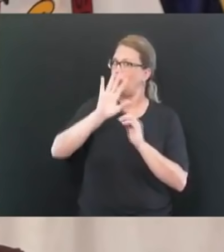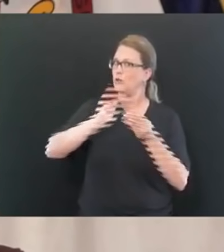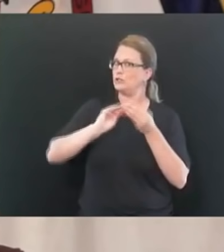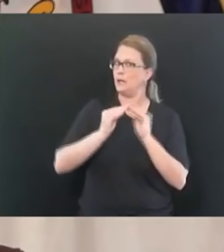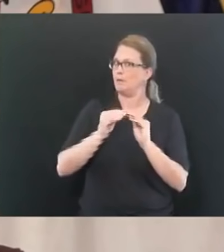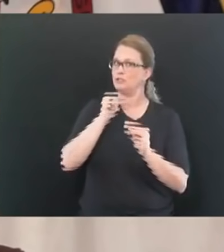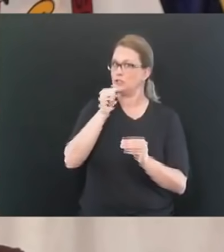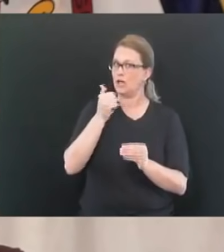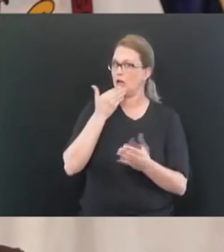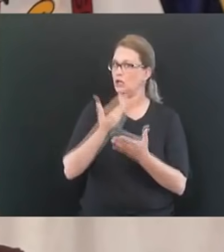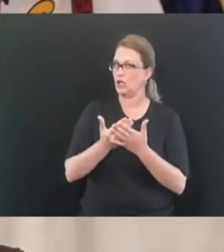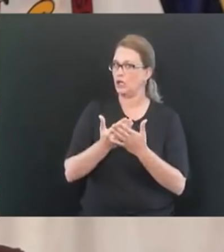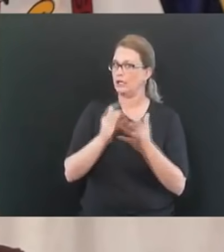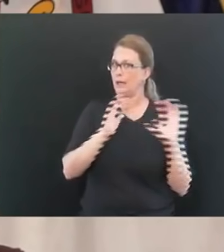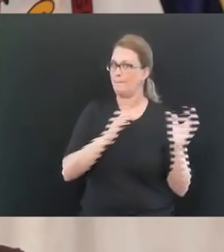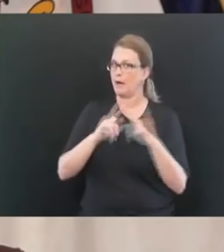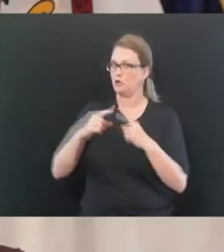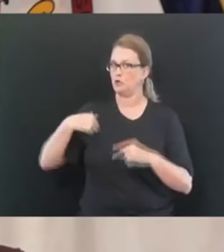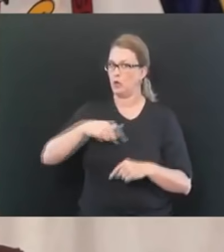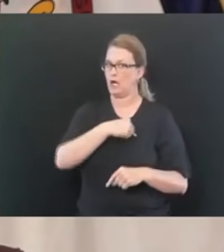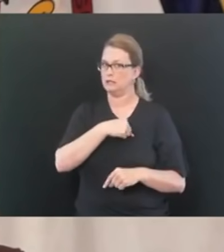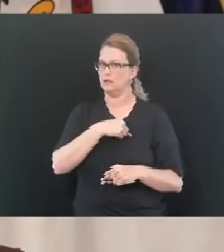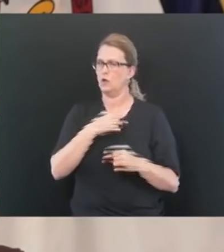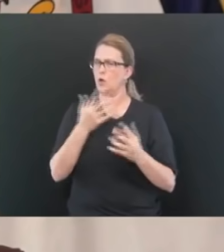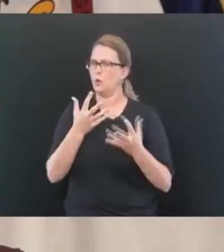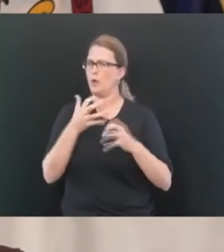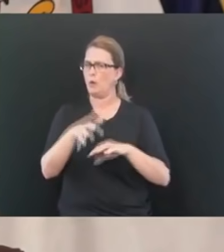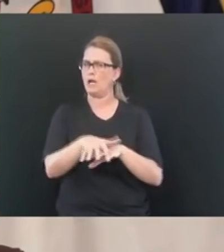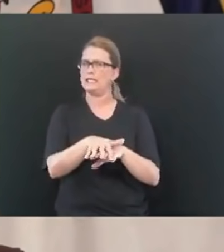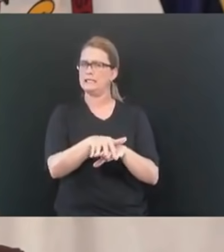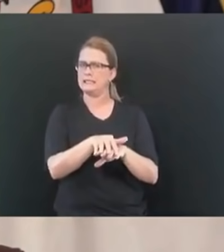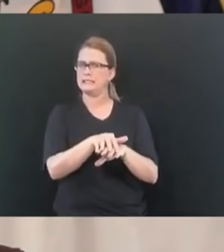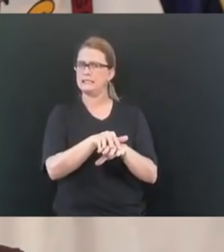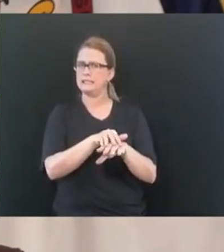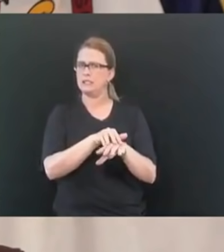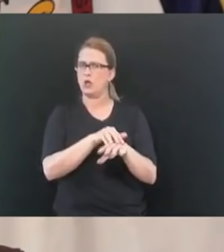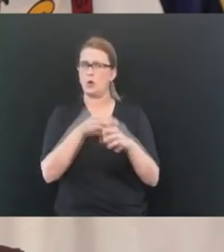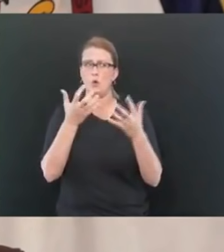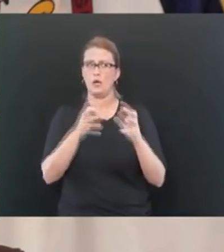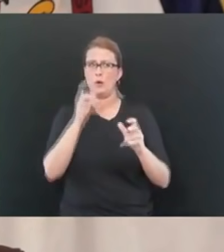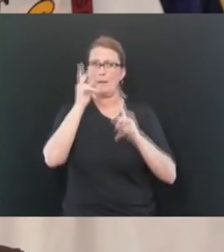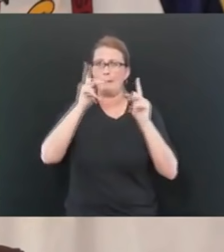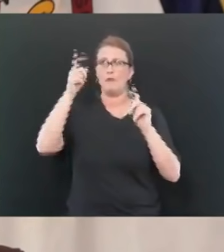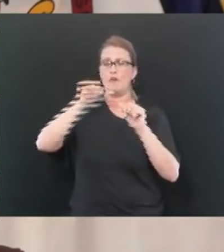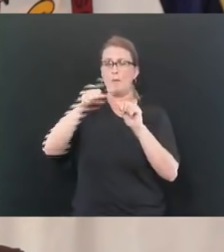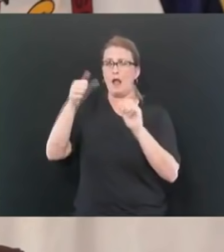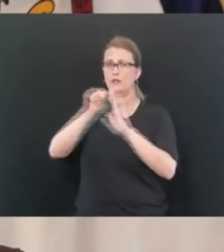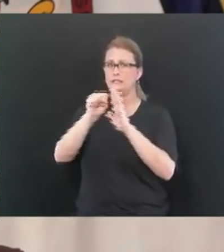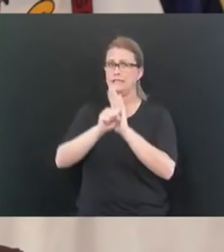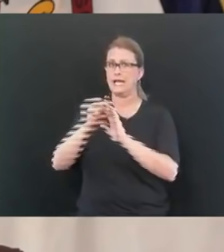as ours. And so we want to be a little slower bringing people back, but